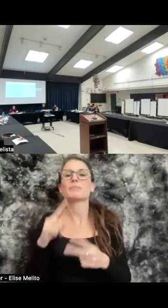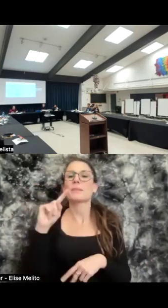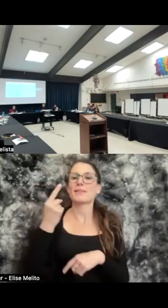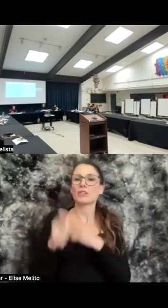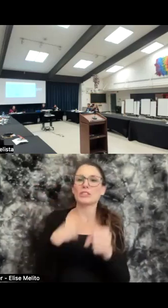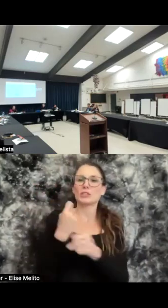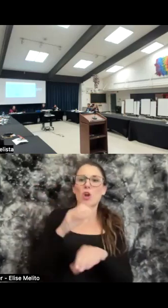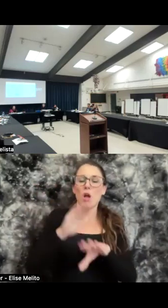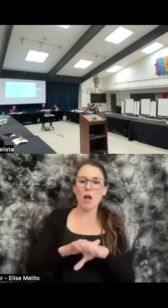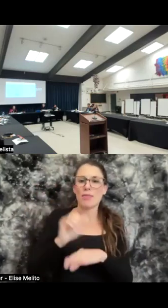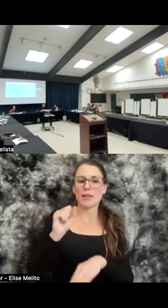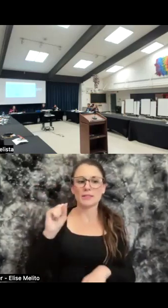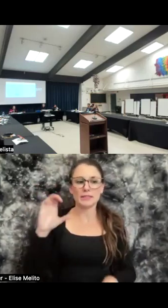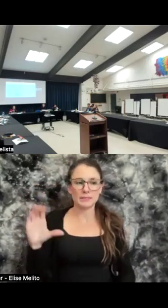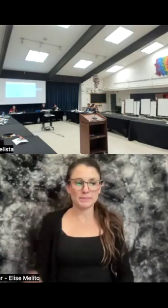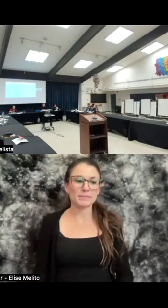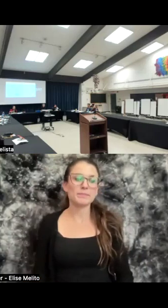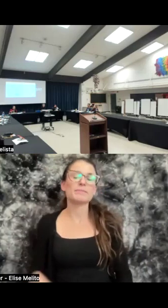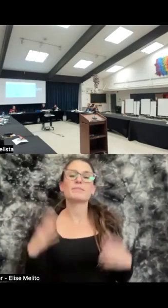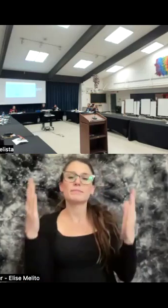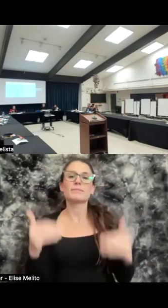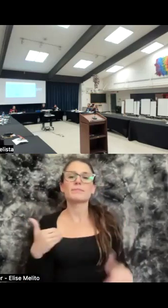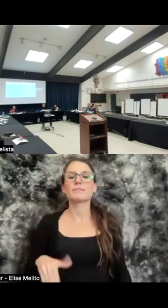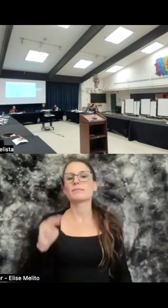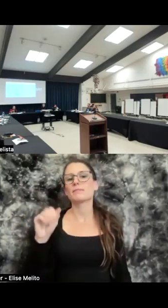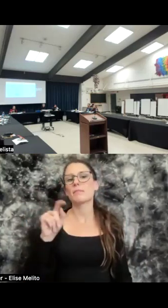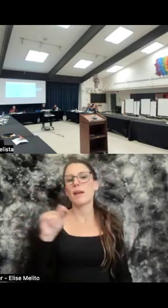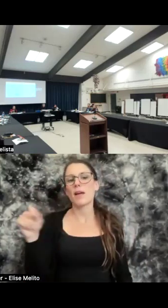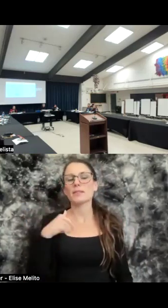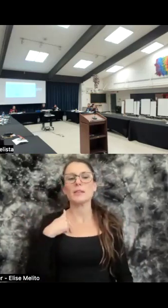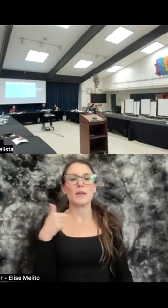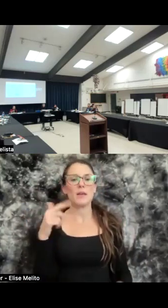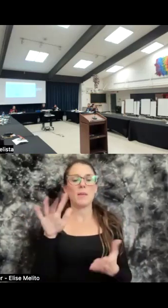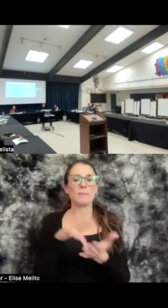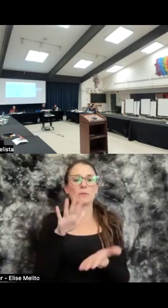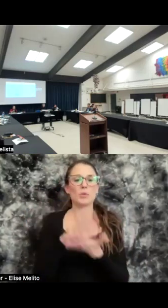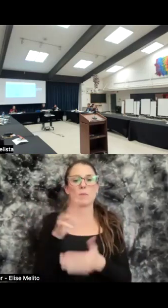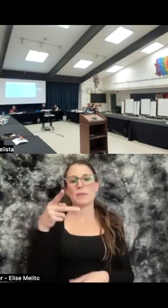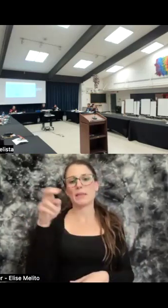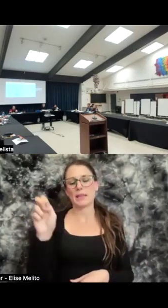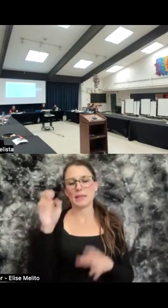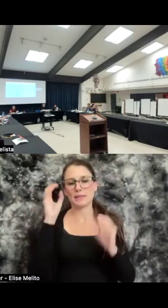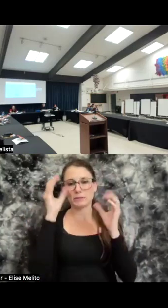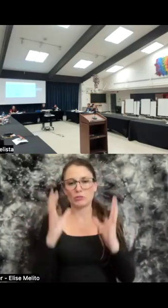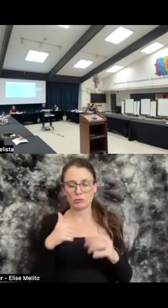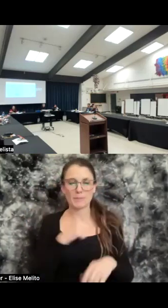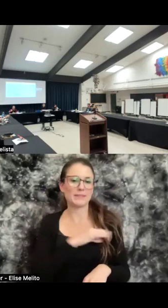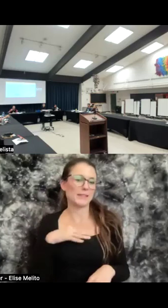SSC. Hi, I'm Matt Rizzolo, middle school PE teacher, a staff member here on